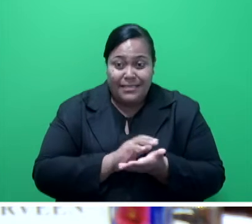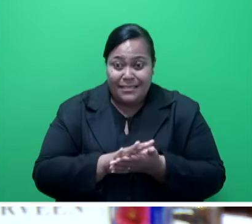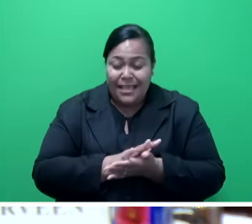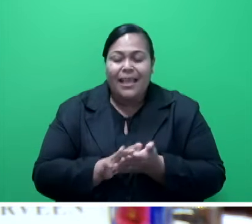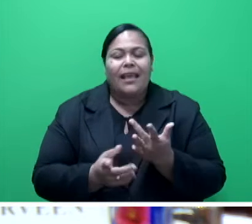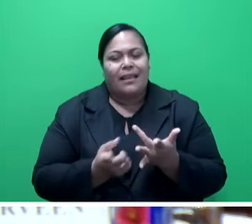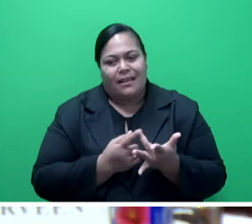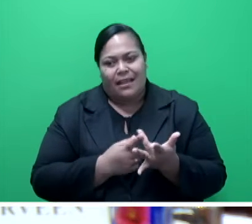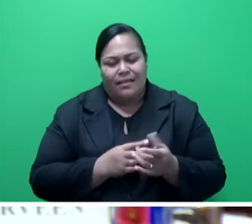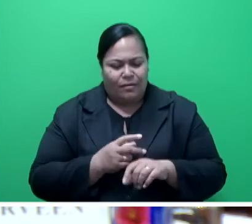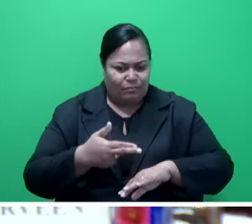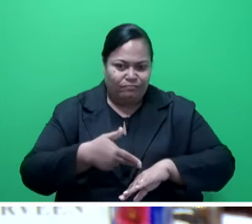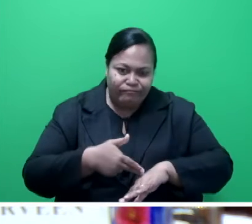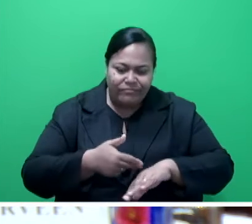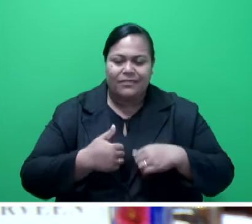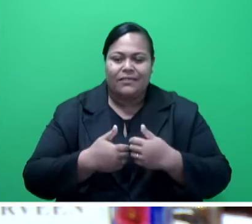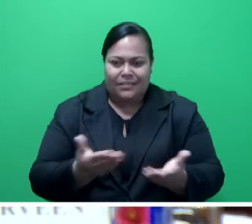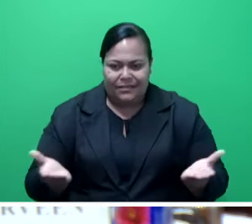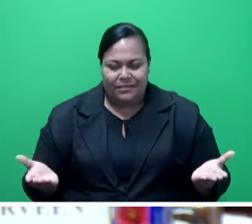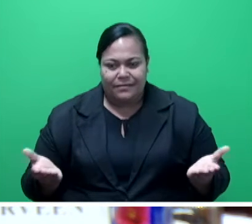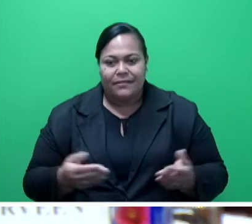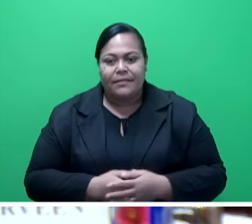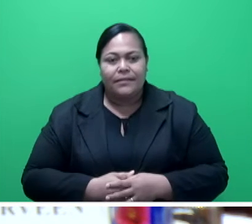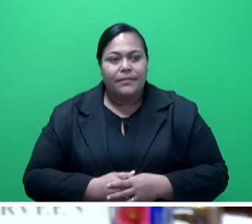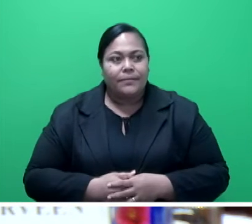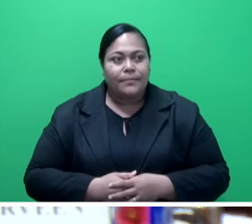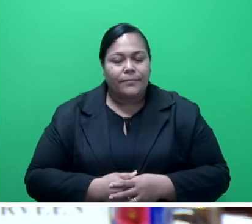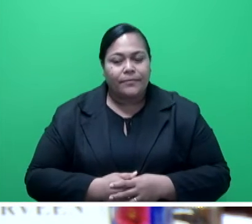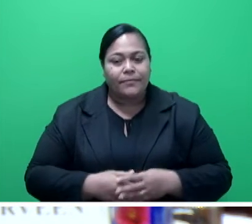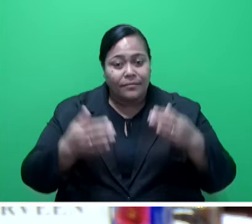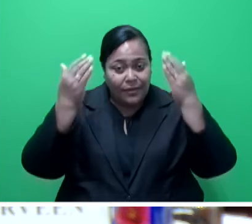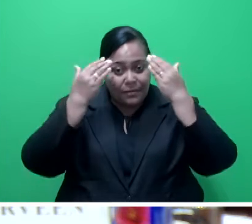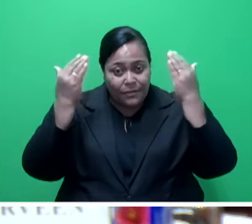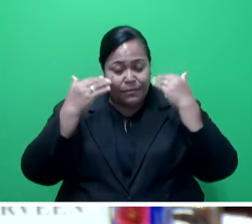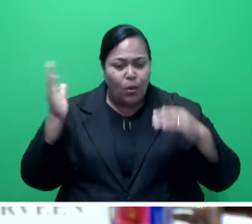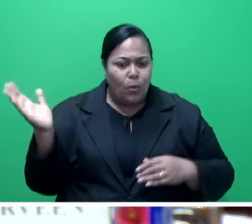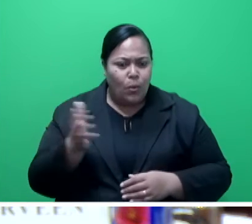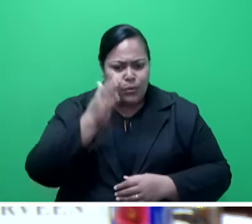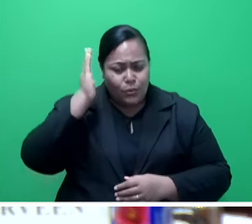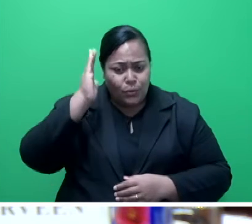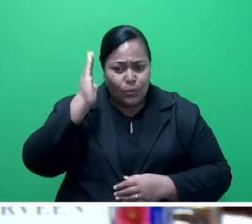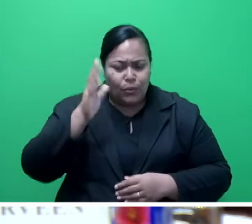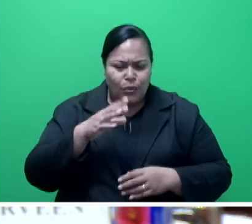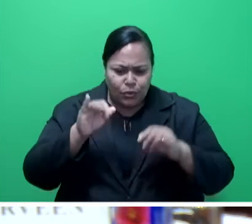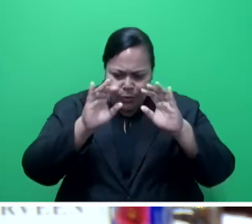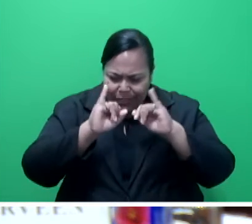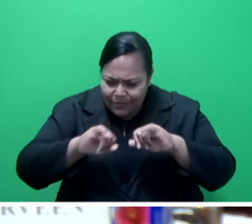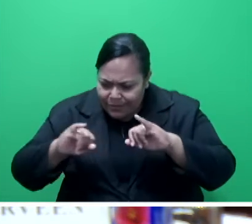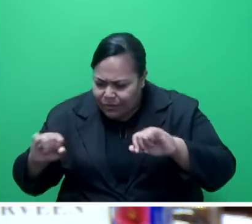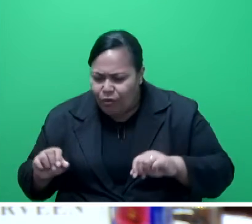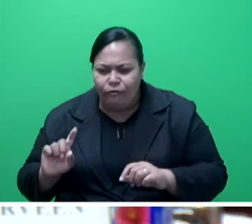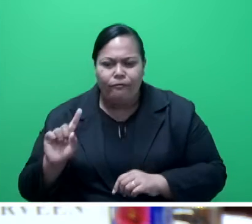and from our development partners. Mr. Speaker, sir, all schools were inspected by the Ministry of Health and Medical